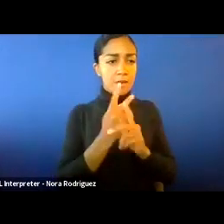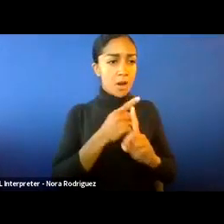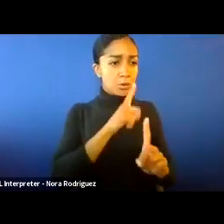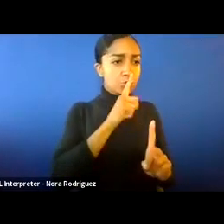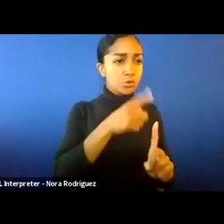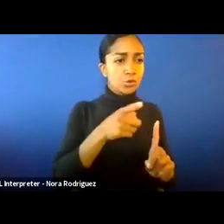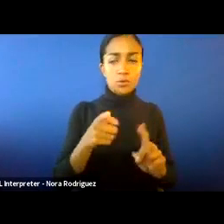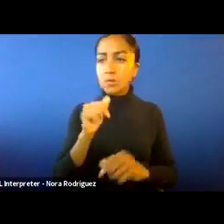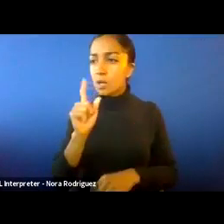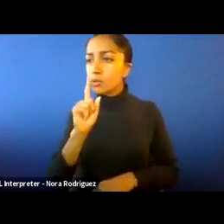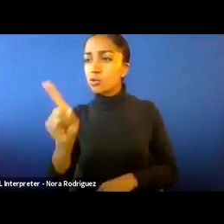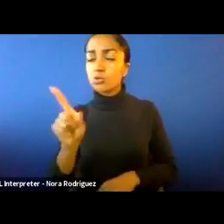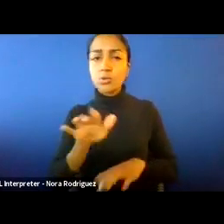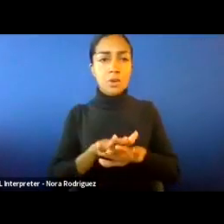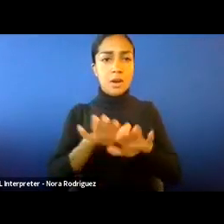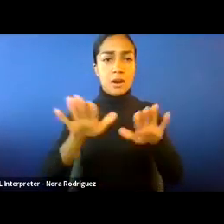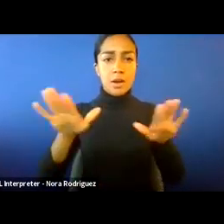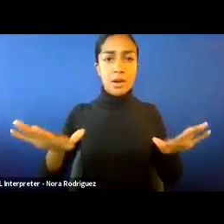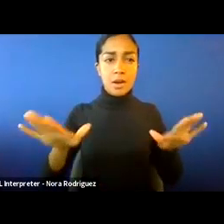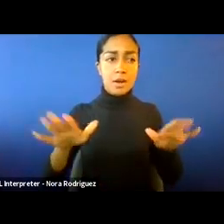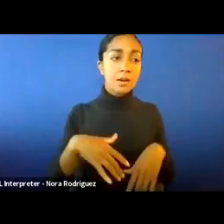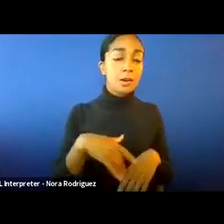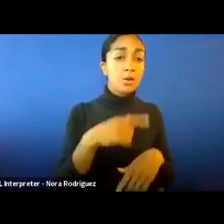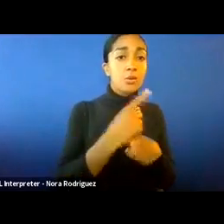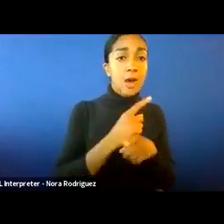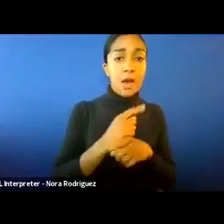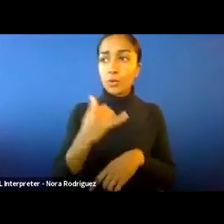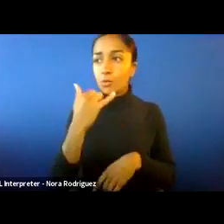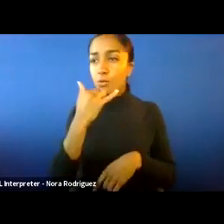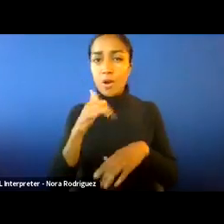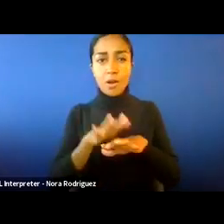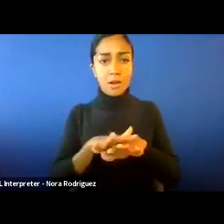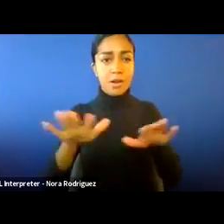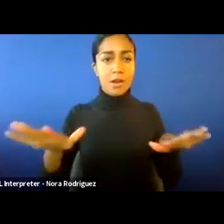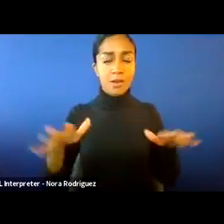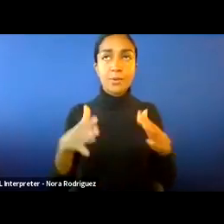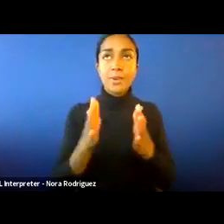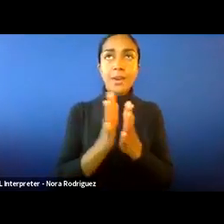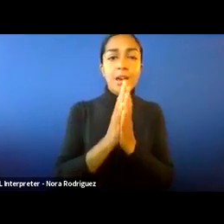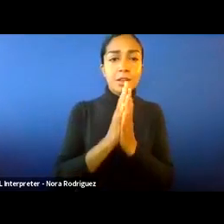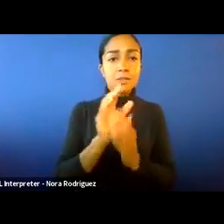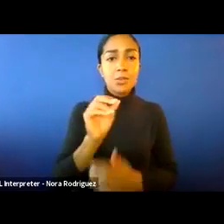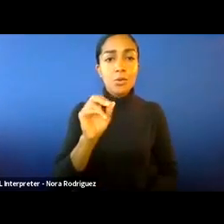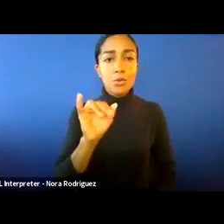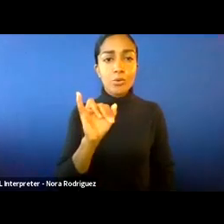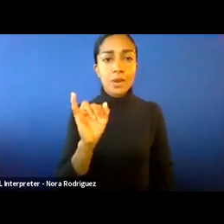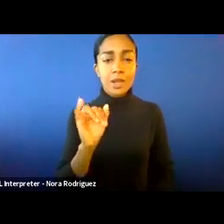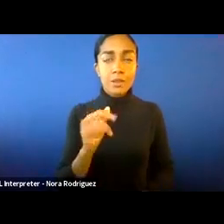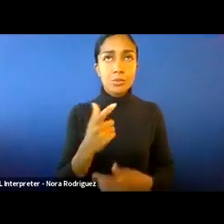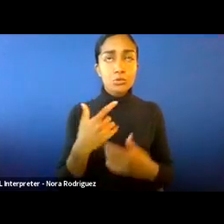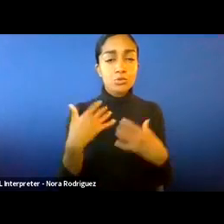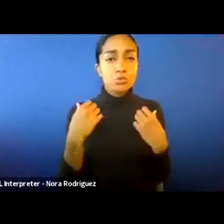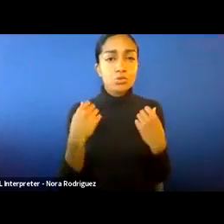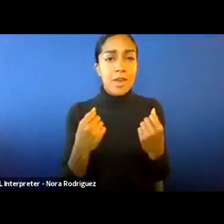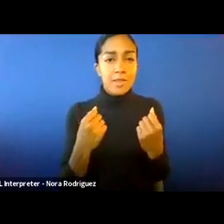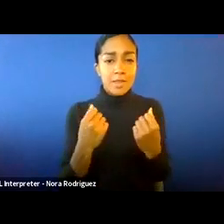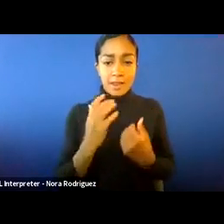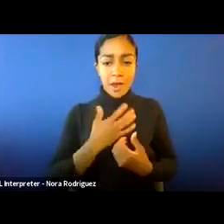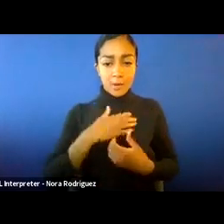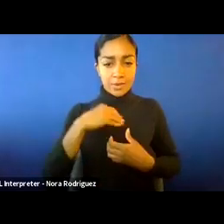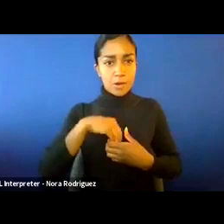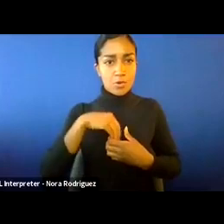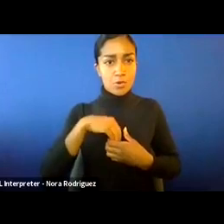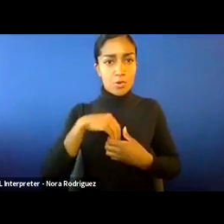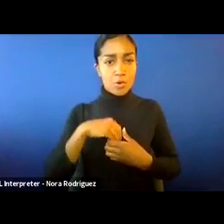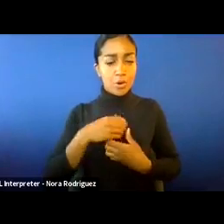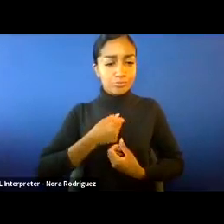from wrong. And we ask, Ori, that you strengthen this still clear voice within us in this time